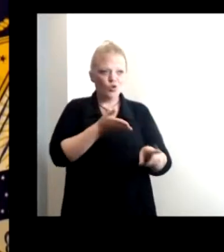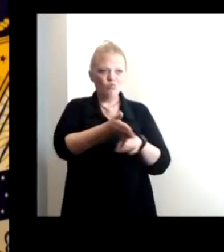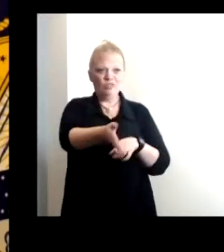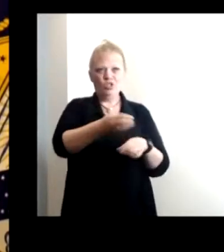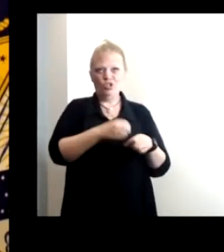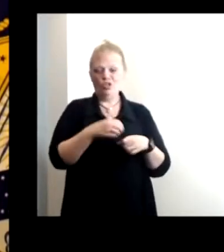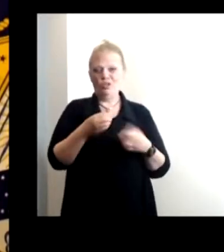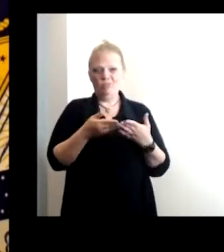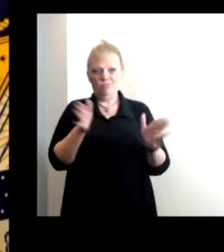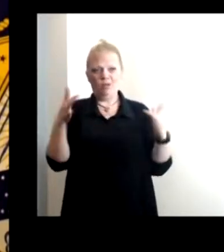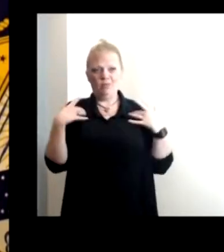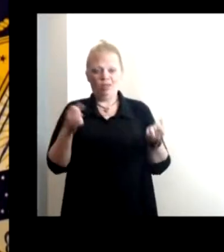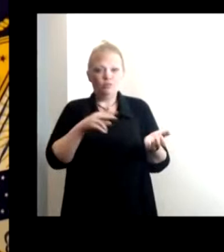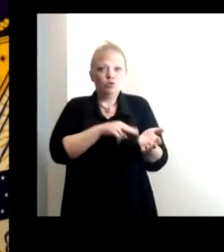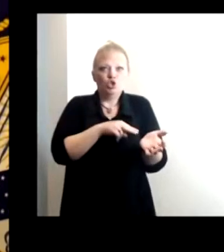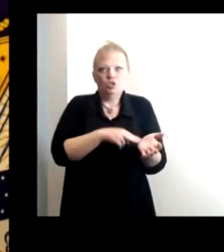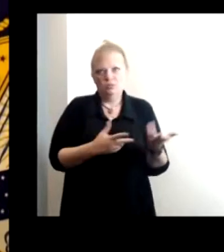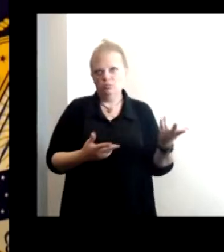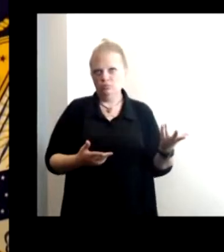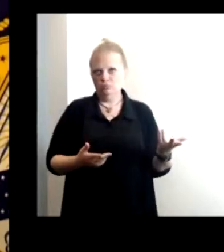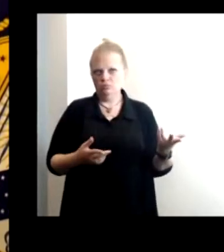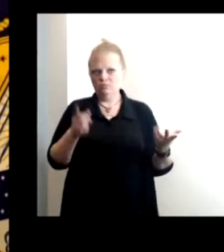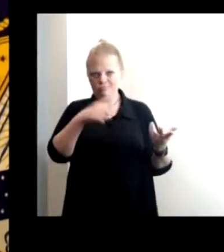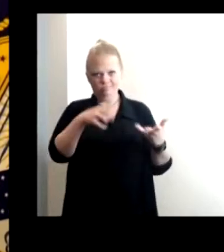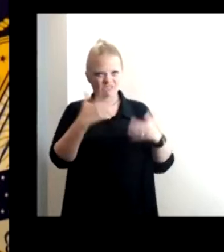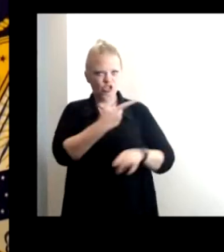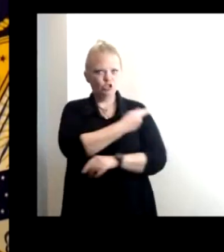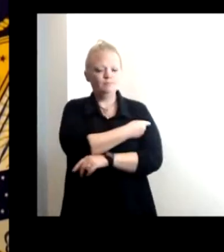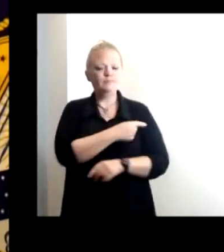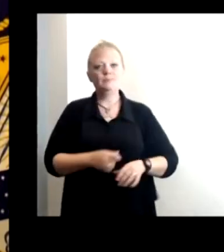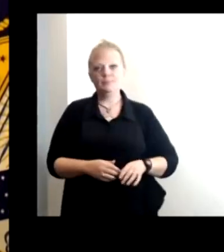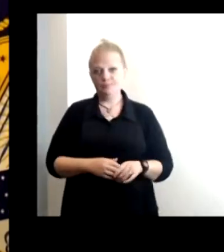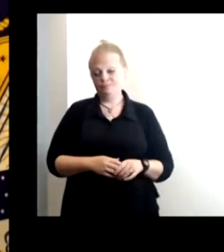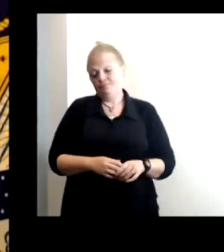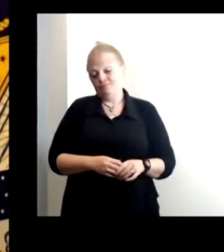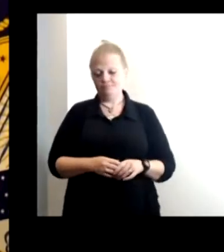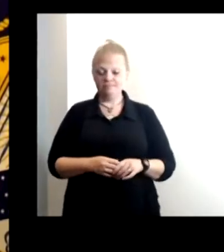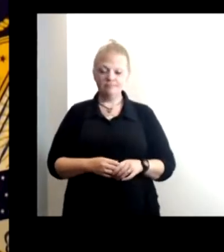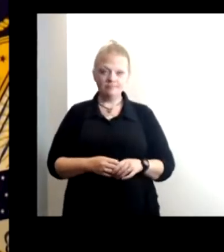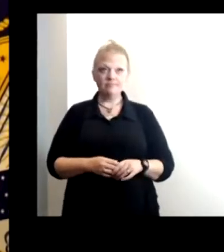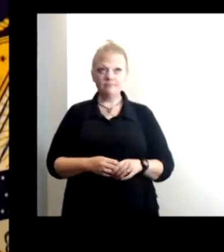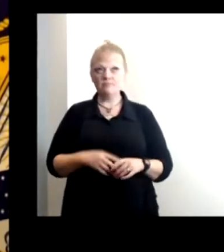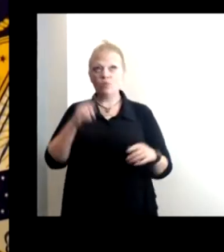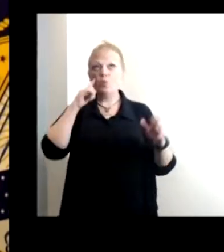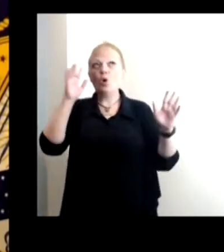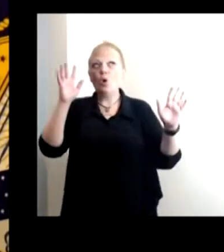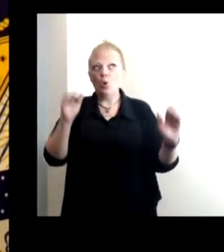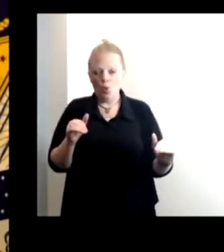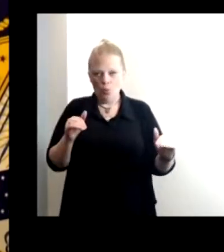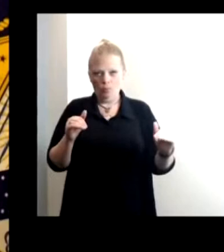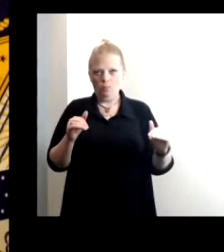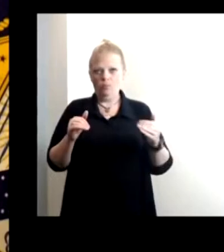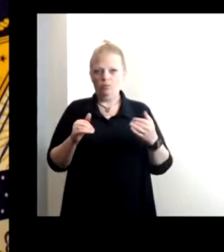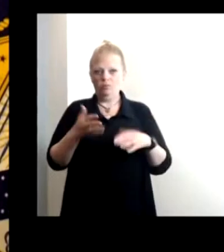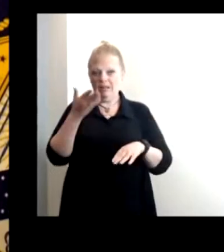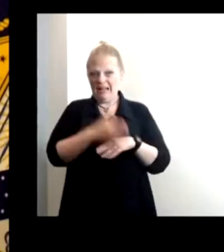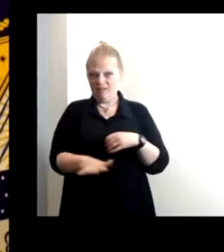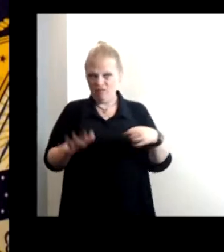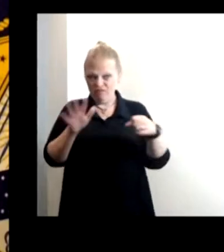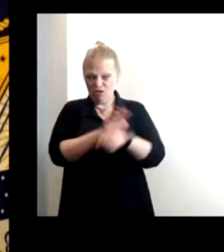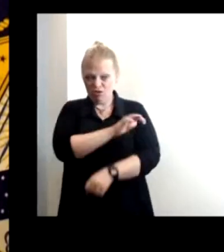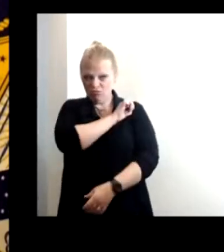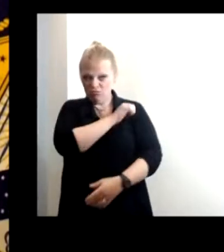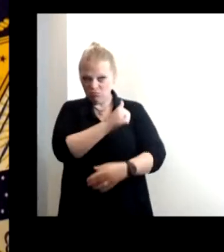our nurses. And they've all been vaccinated. So I would hope that once the full authorization is